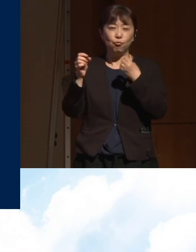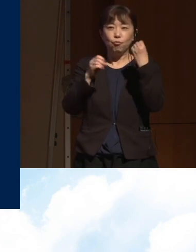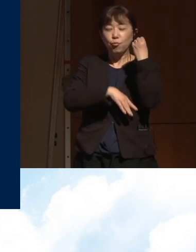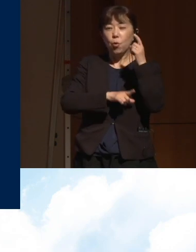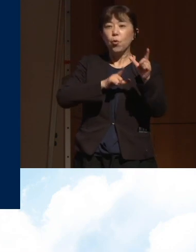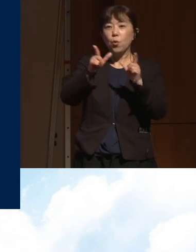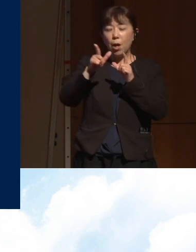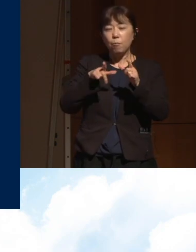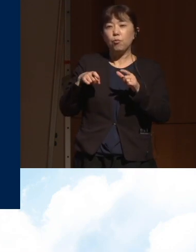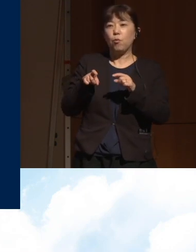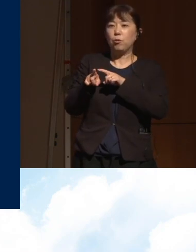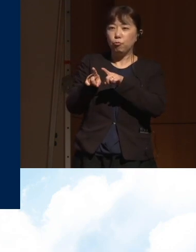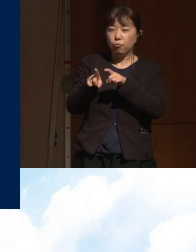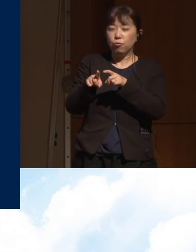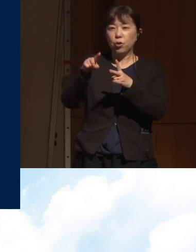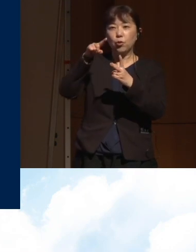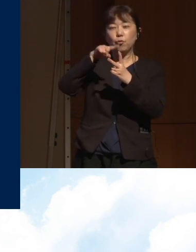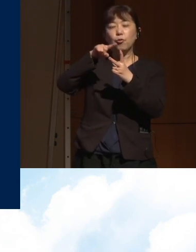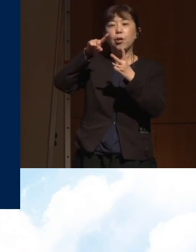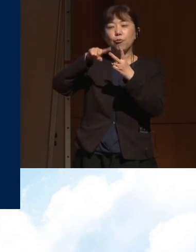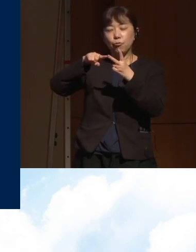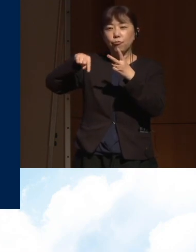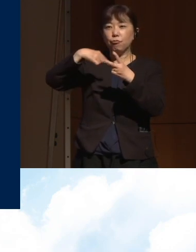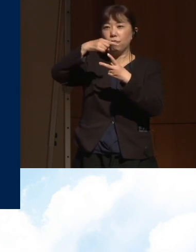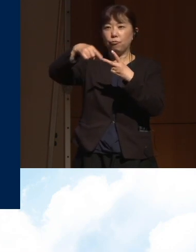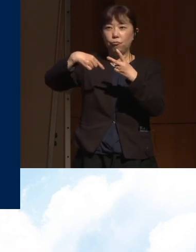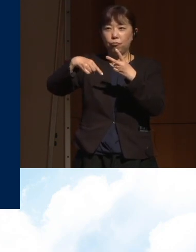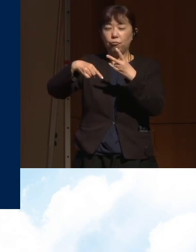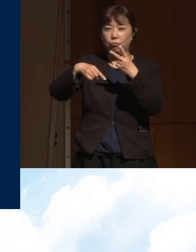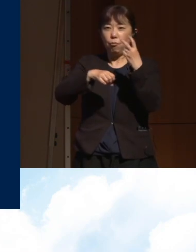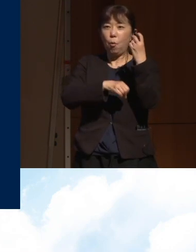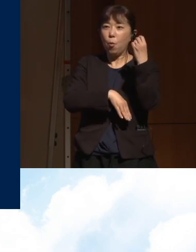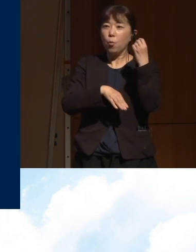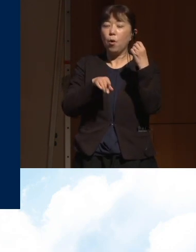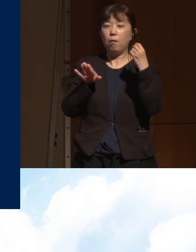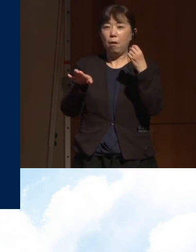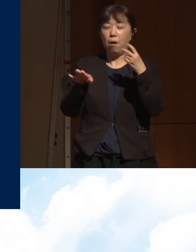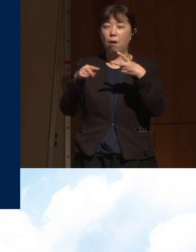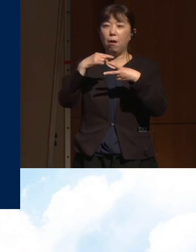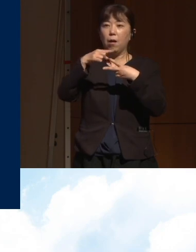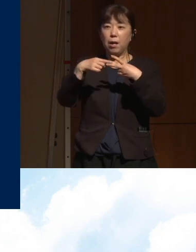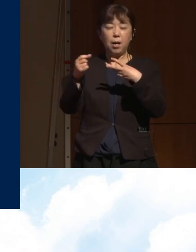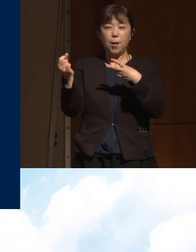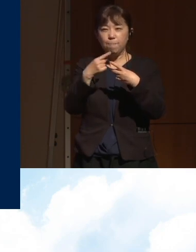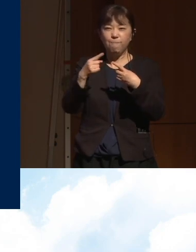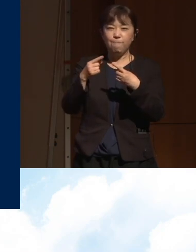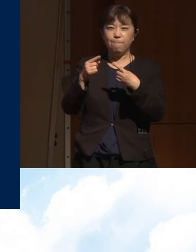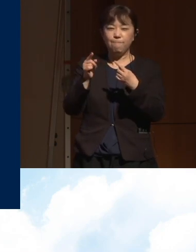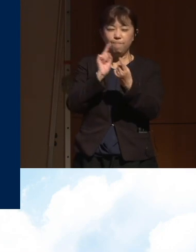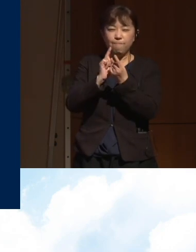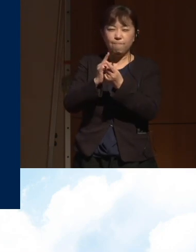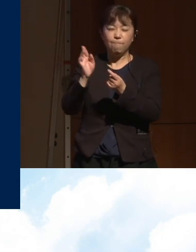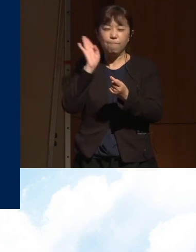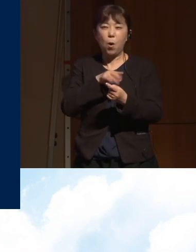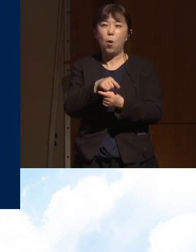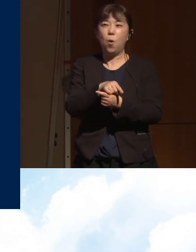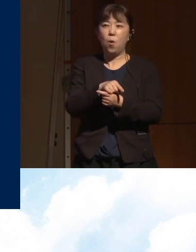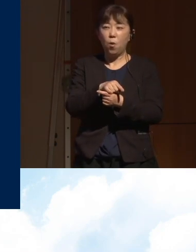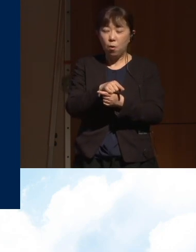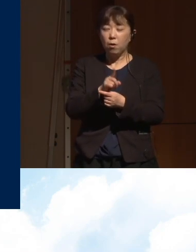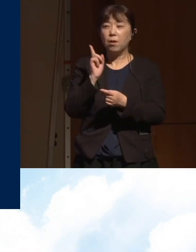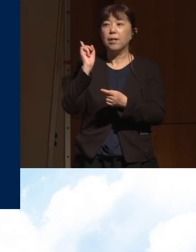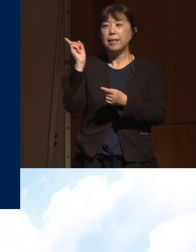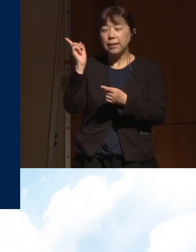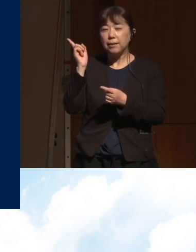in terms of super accelerated design and production of clinical trial material. And we have a proof of concept that